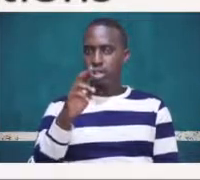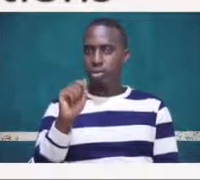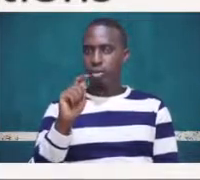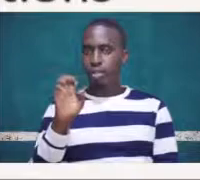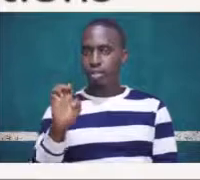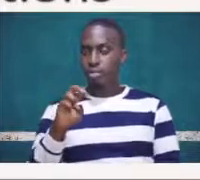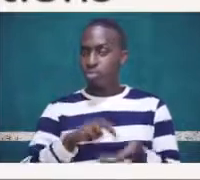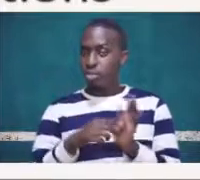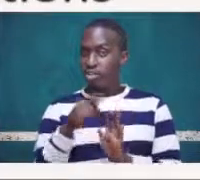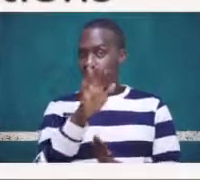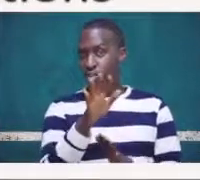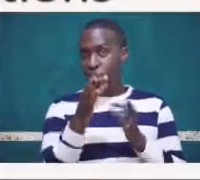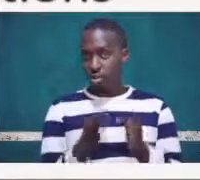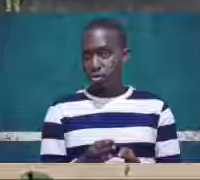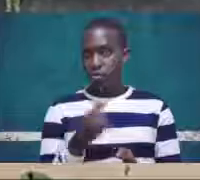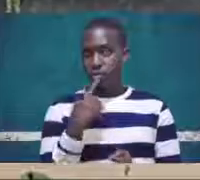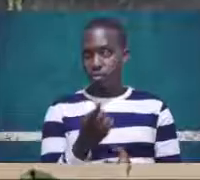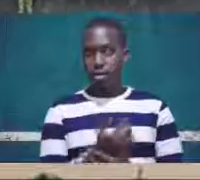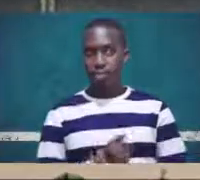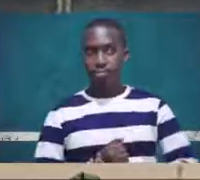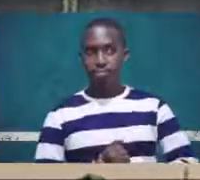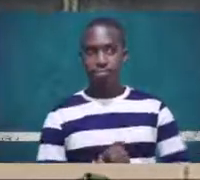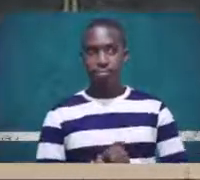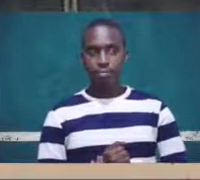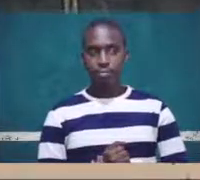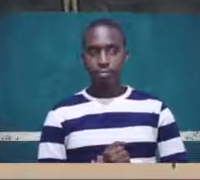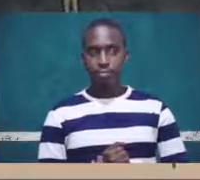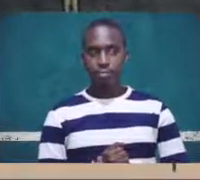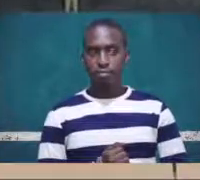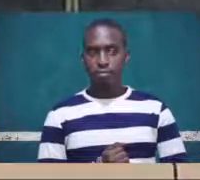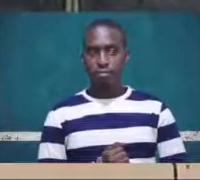the meaning of the word integrate,